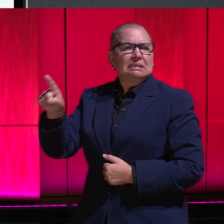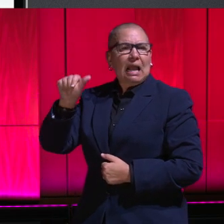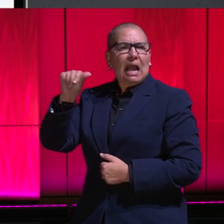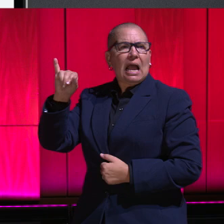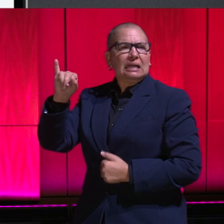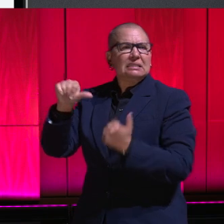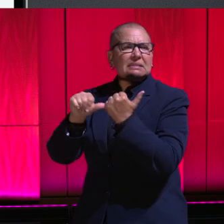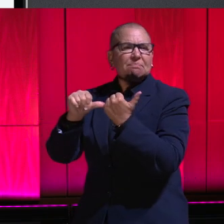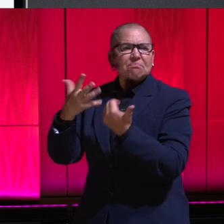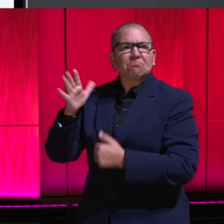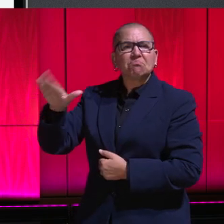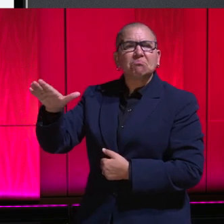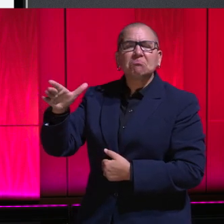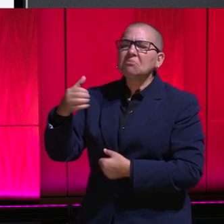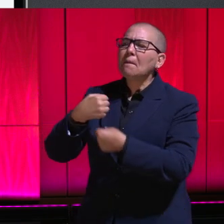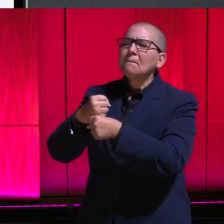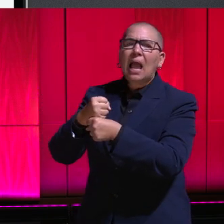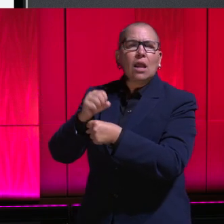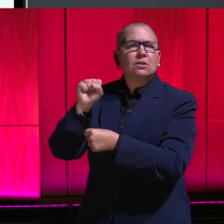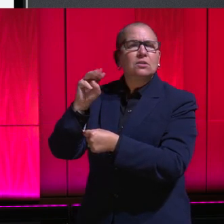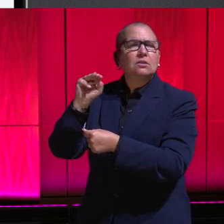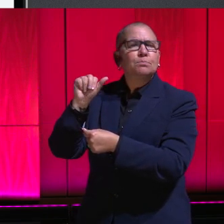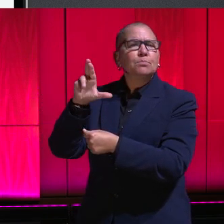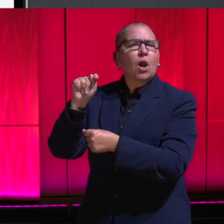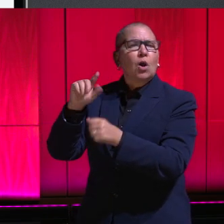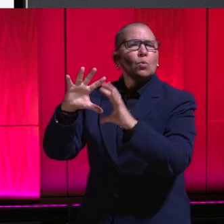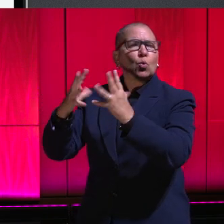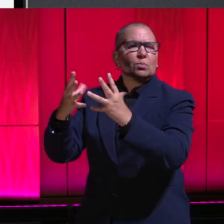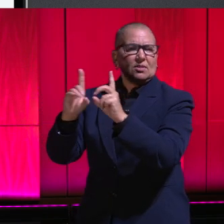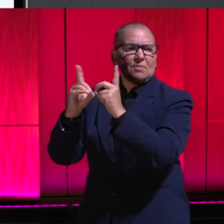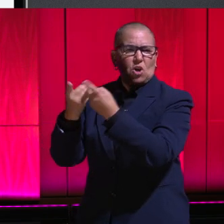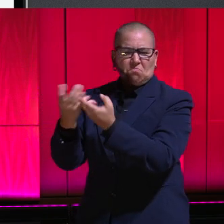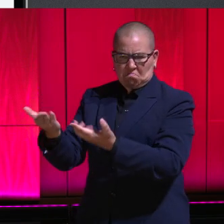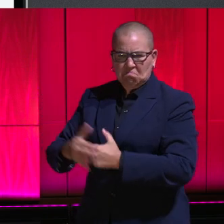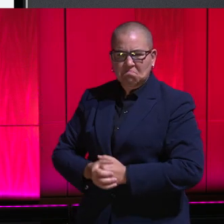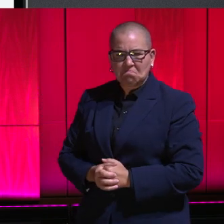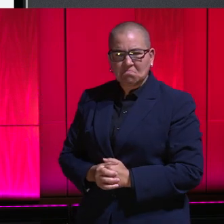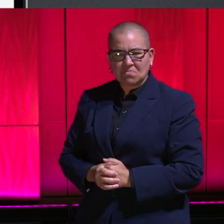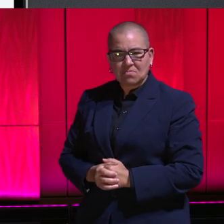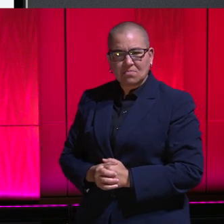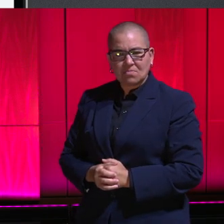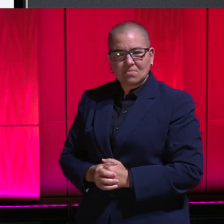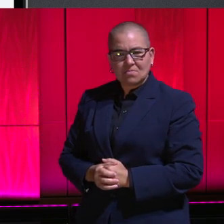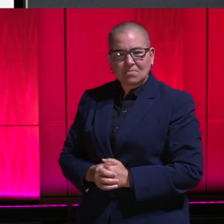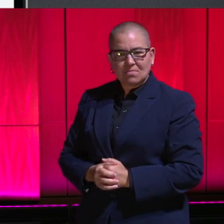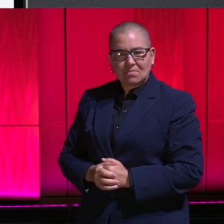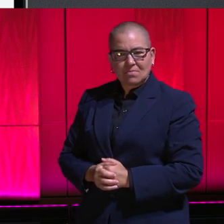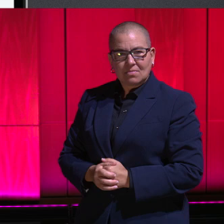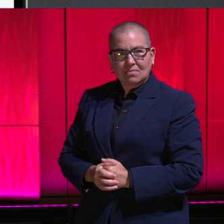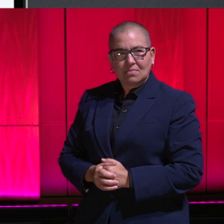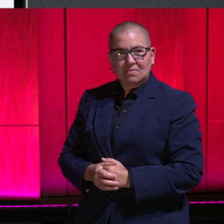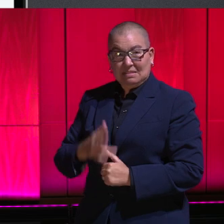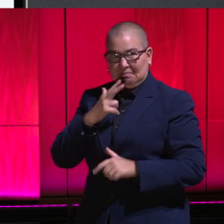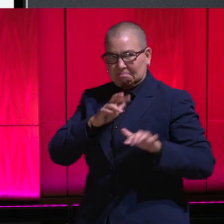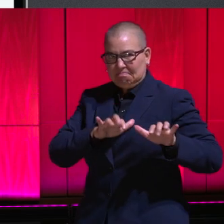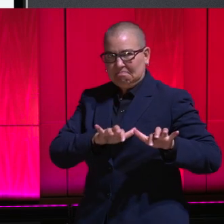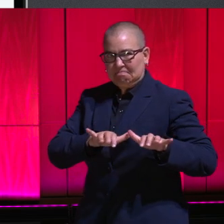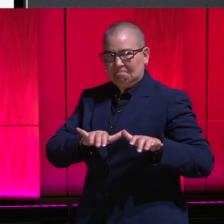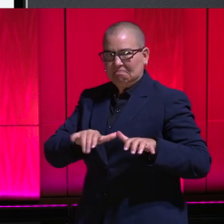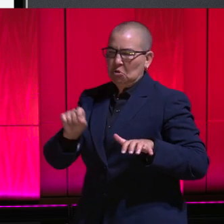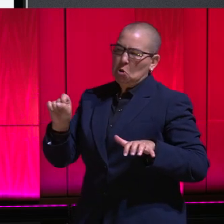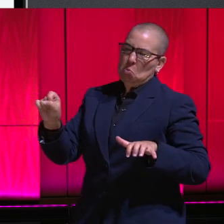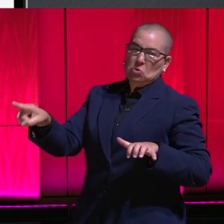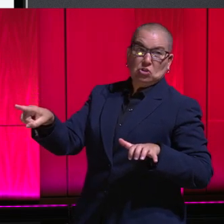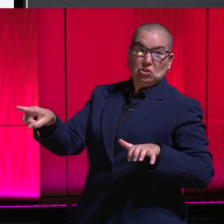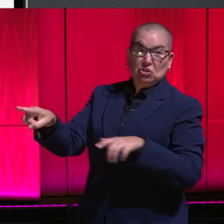department. The AI assistant will spring into action. It will take this natural language request into an API and